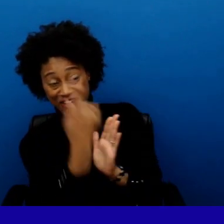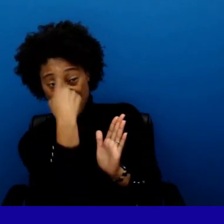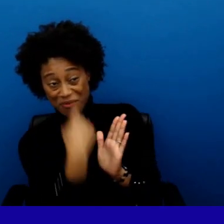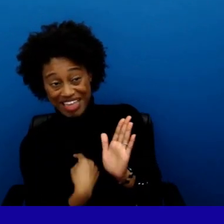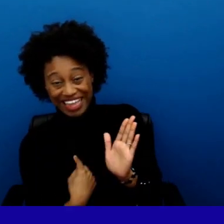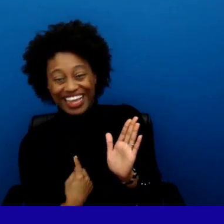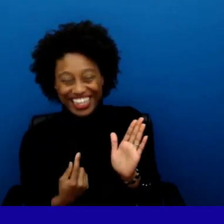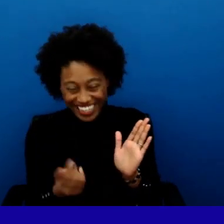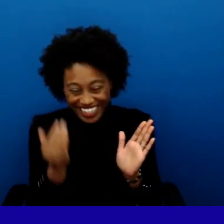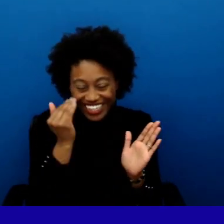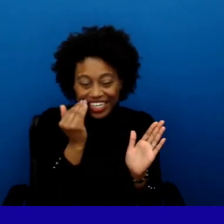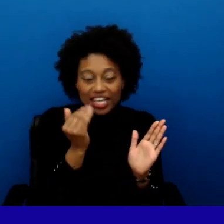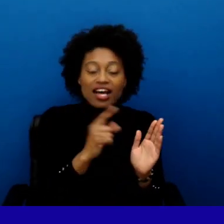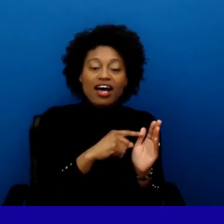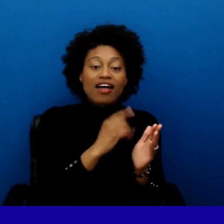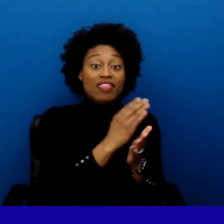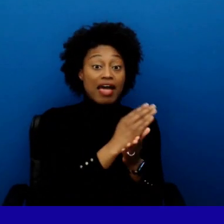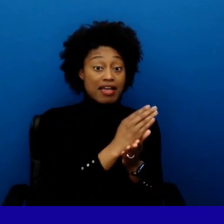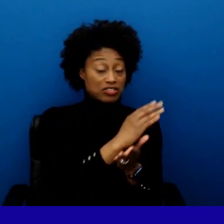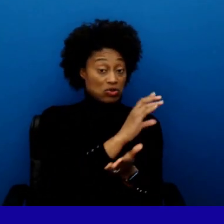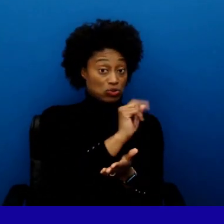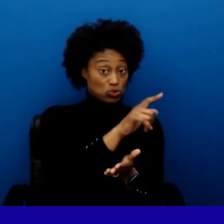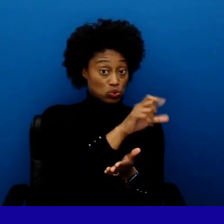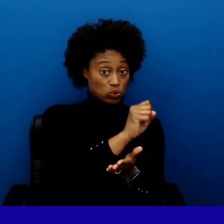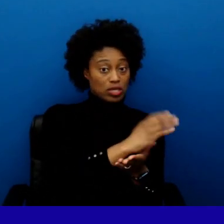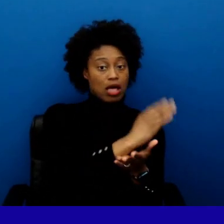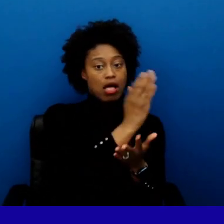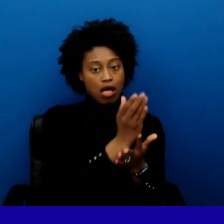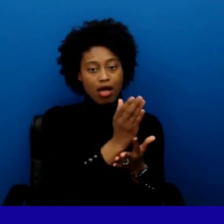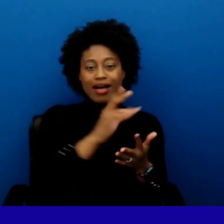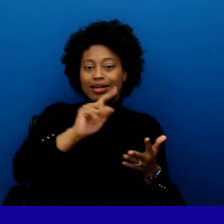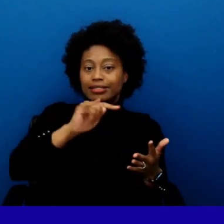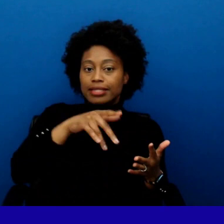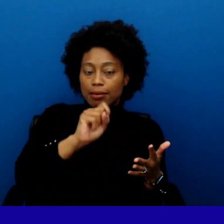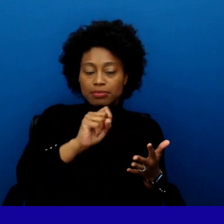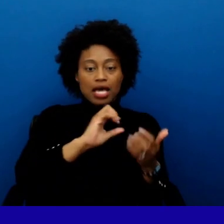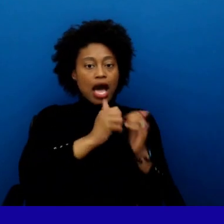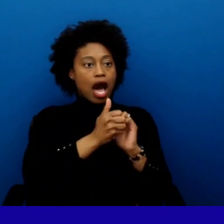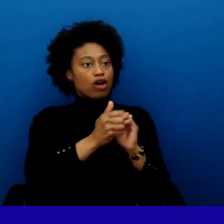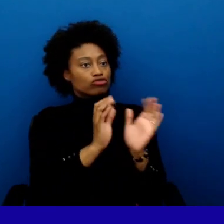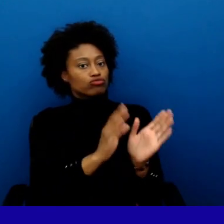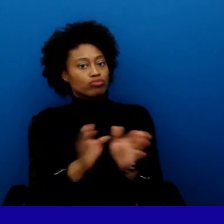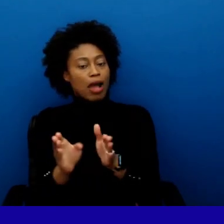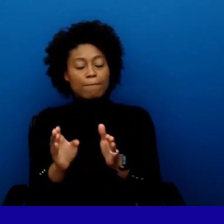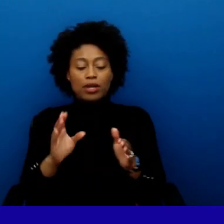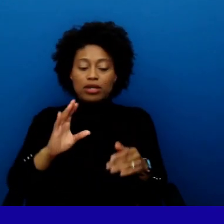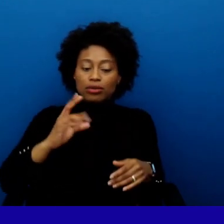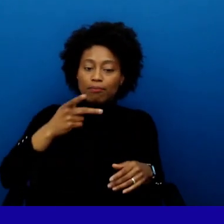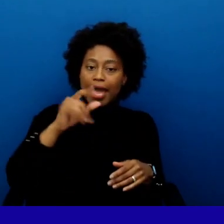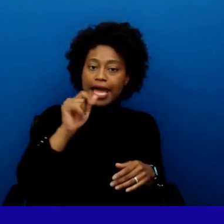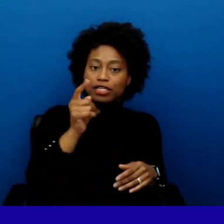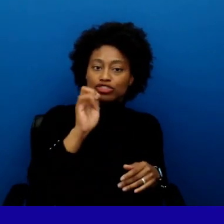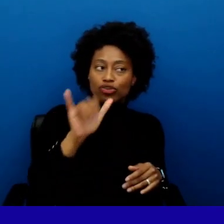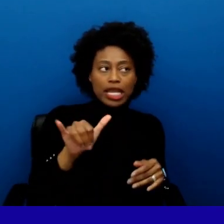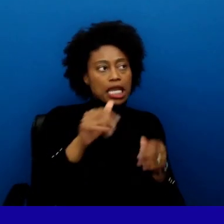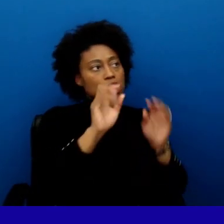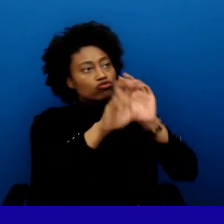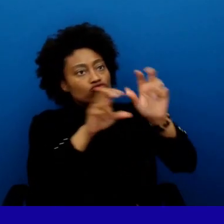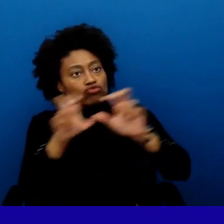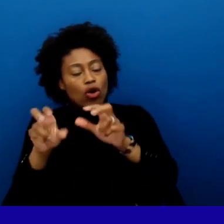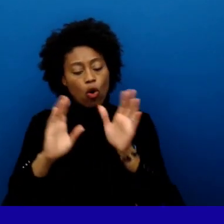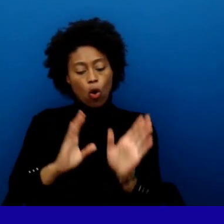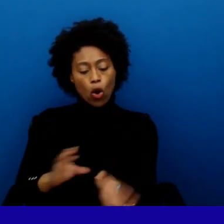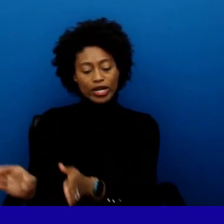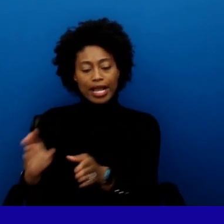and then there's a whole section of tips, like how to prep your pantry, how to organize your kitchen so that you're not having